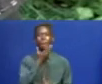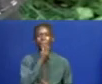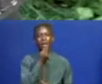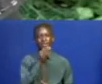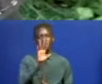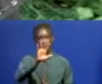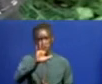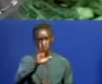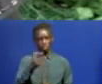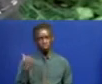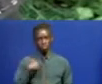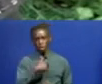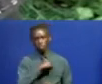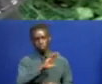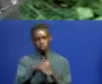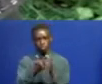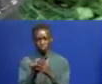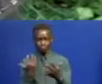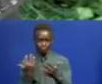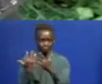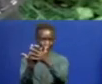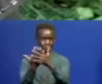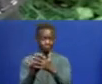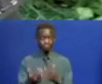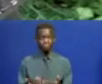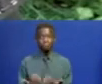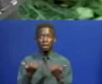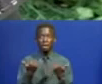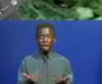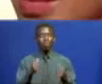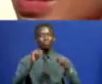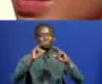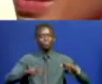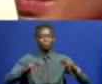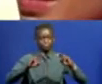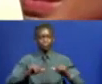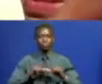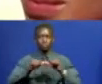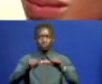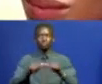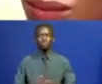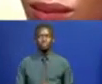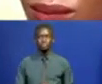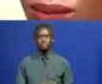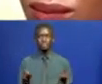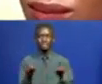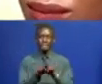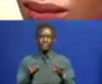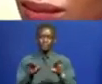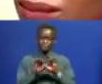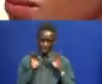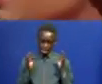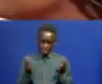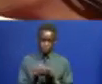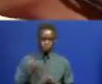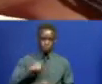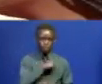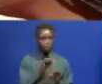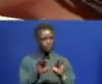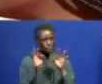now, and investigation is still going on. Kama familia tunataka kujua